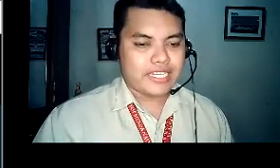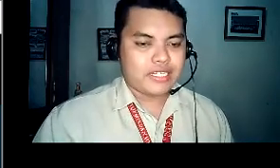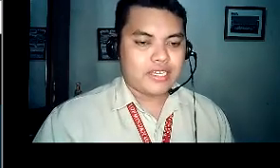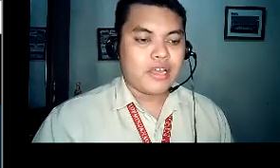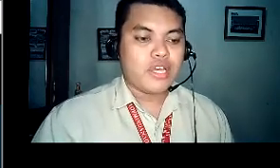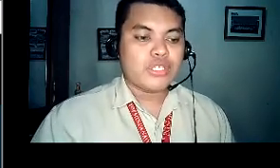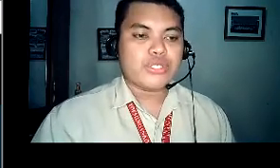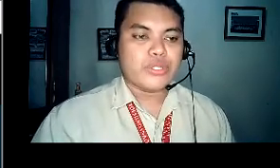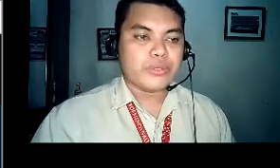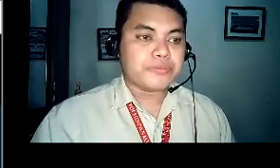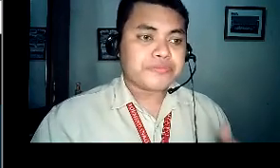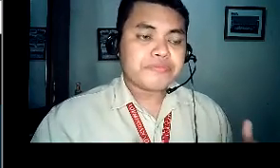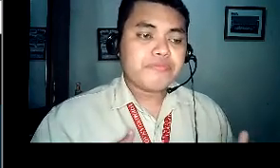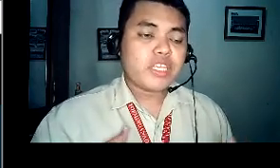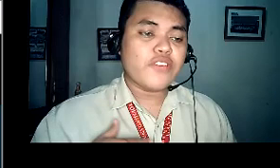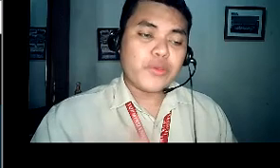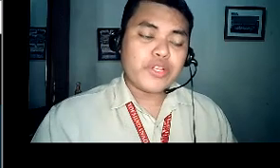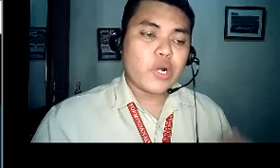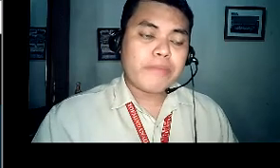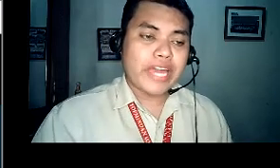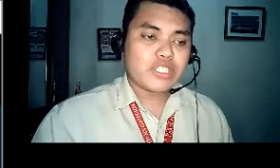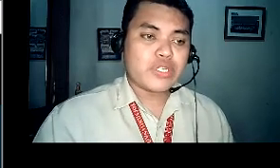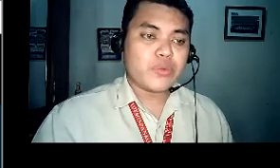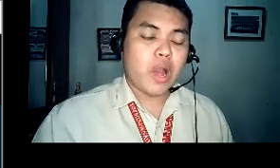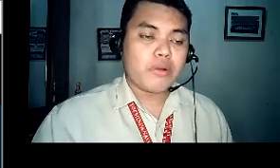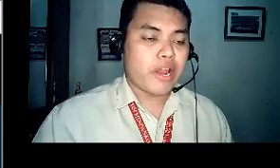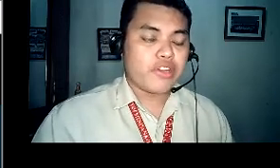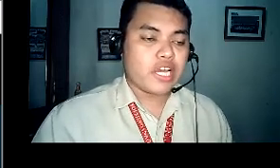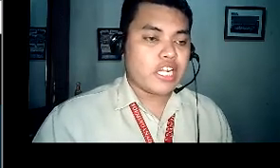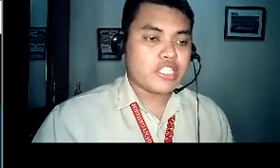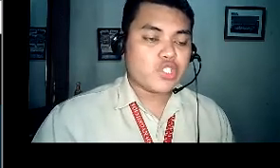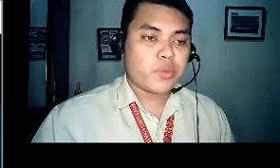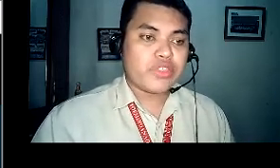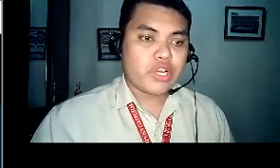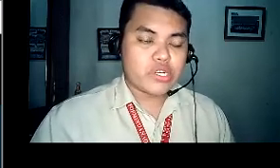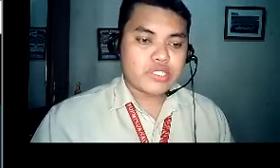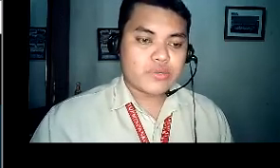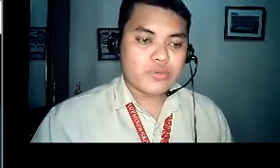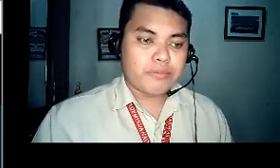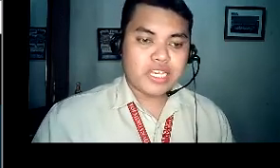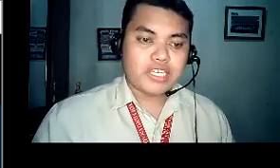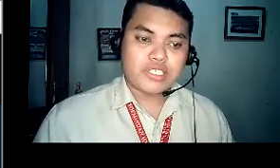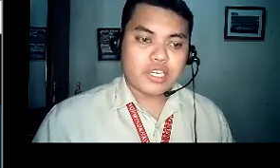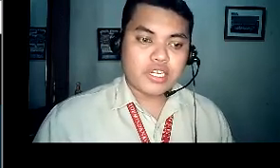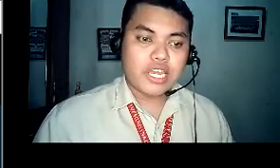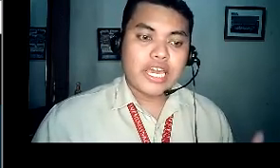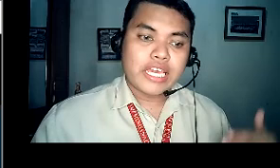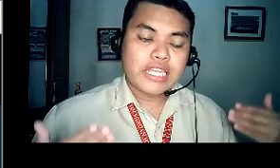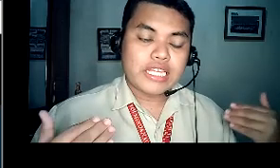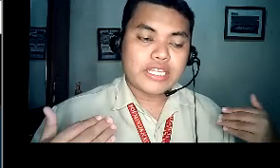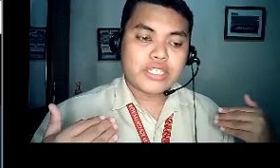comes handy. So if we will go back to our prior knowledge with regards to